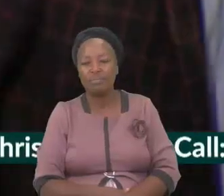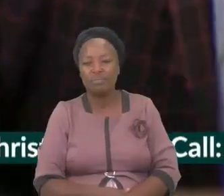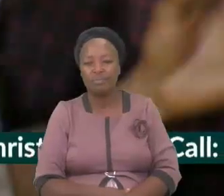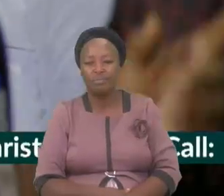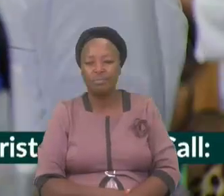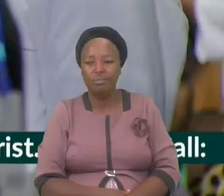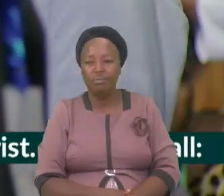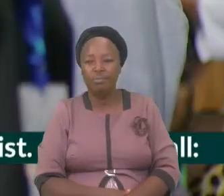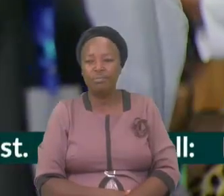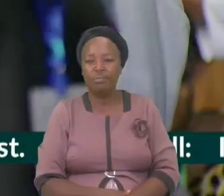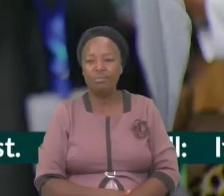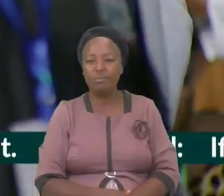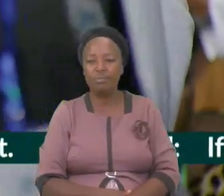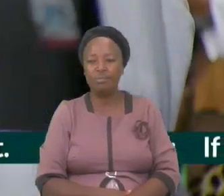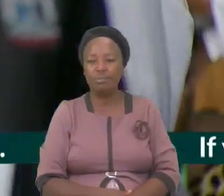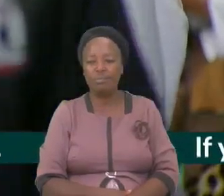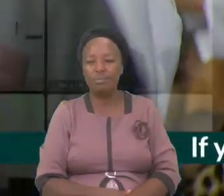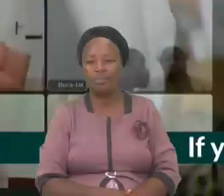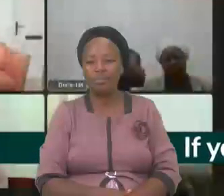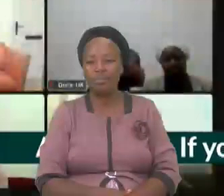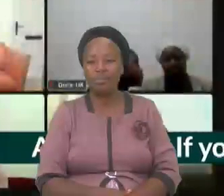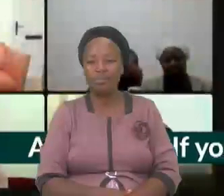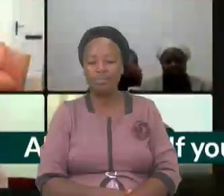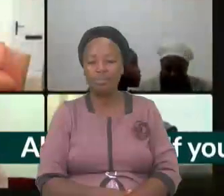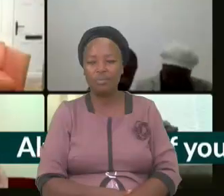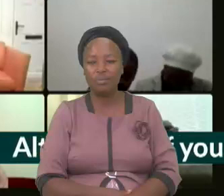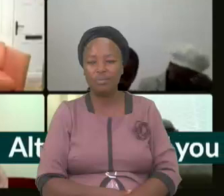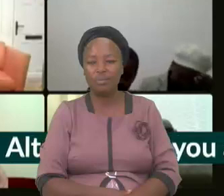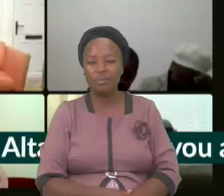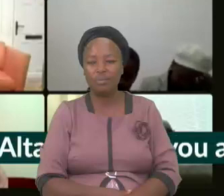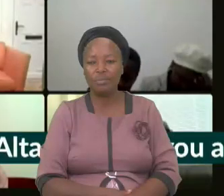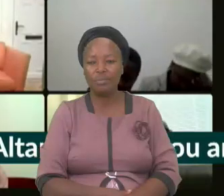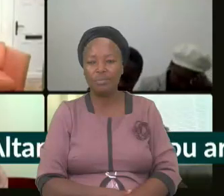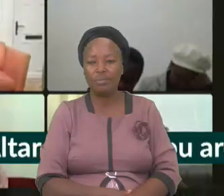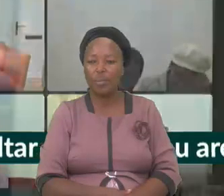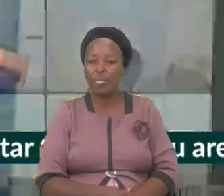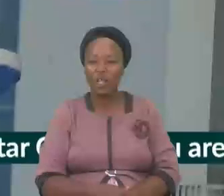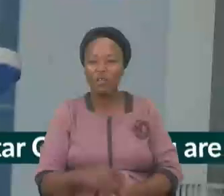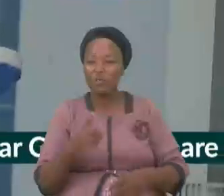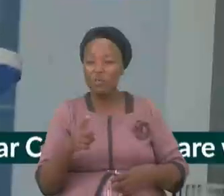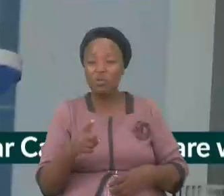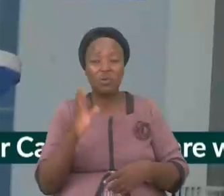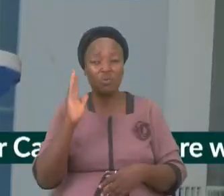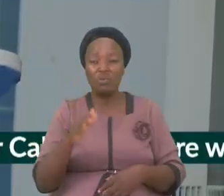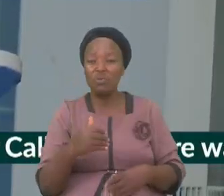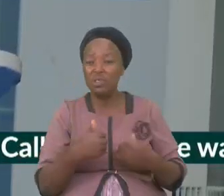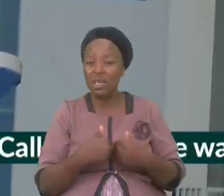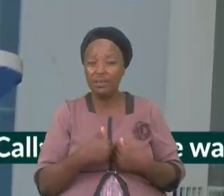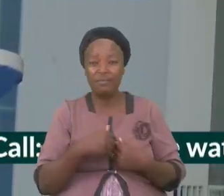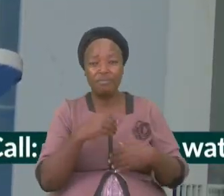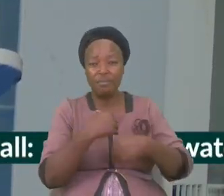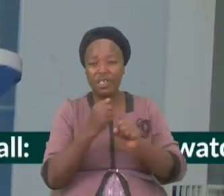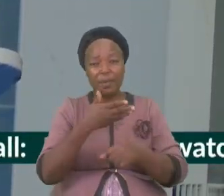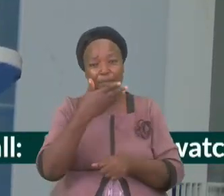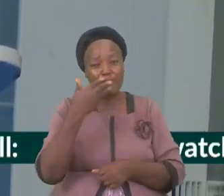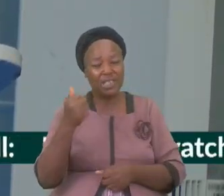You couldn't have made a better decision. The decision you made now to give your life to the Lord Jesus Christ is the most